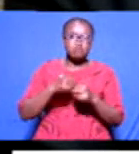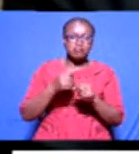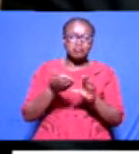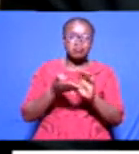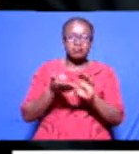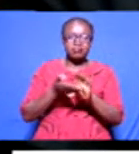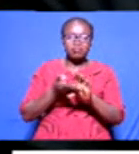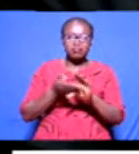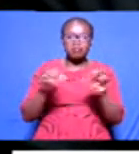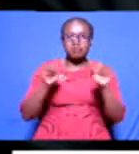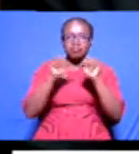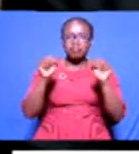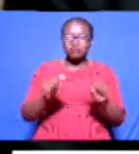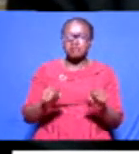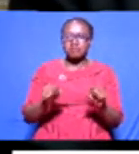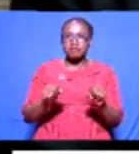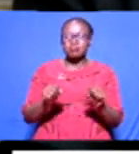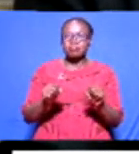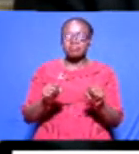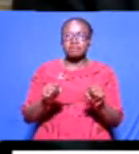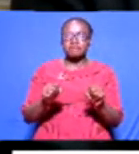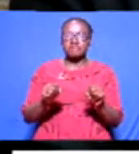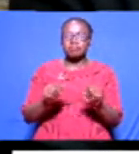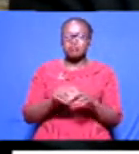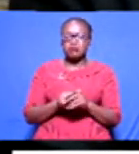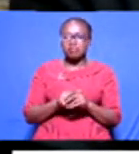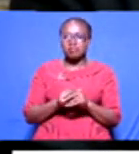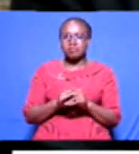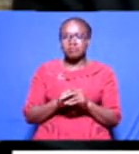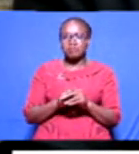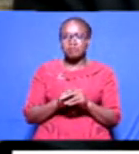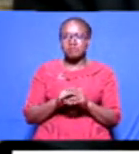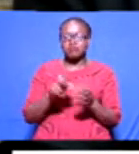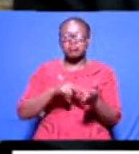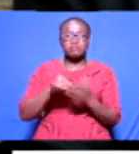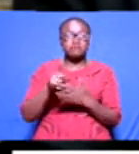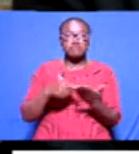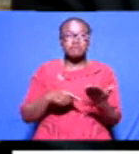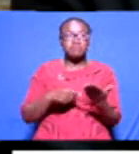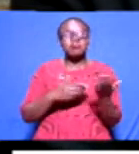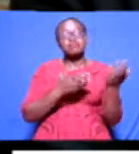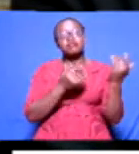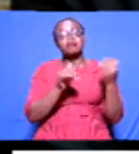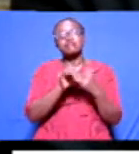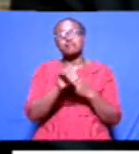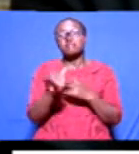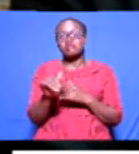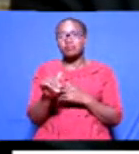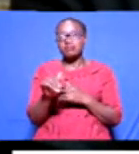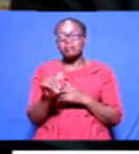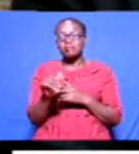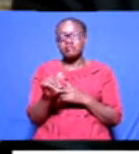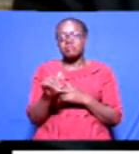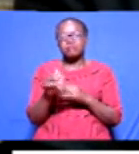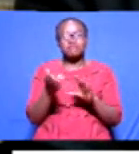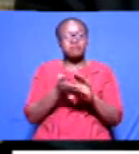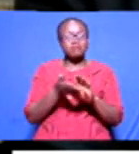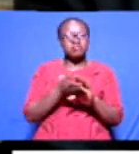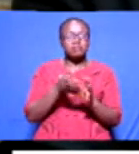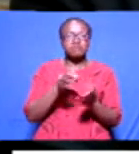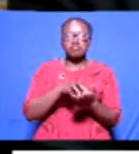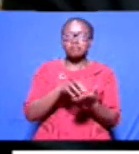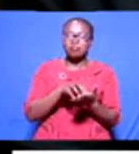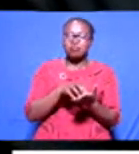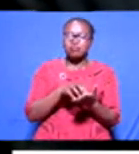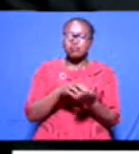system for the PPDT. This means that we expect those who will be filing cases